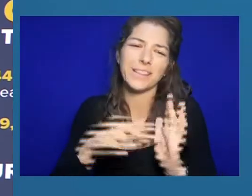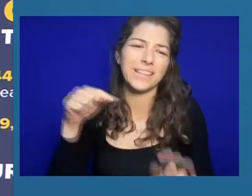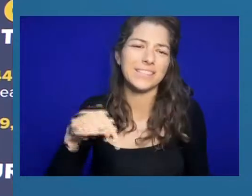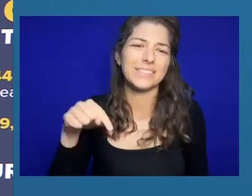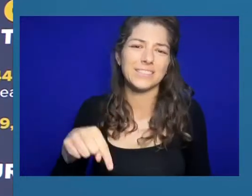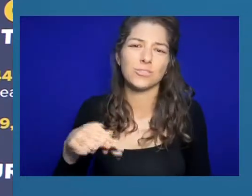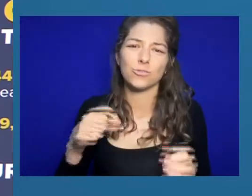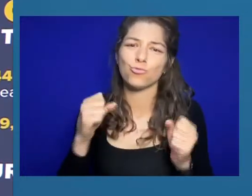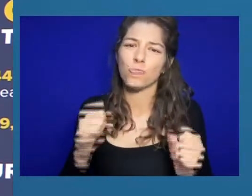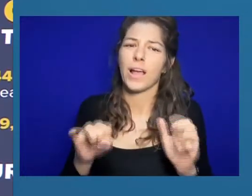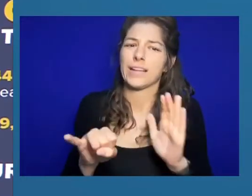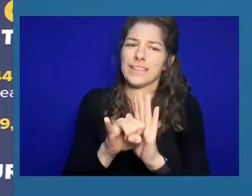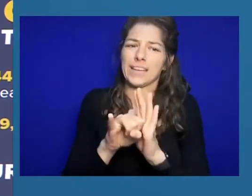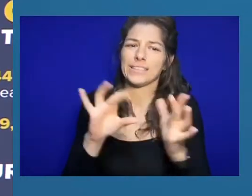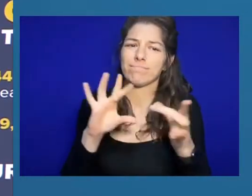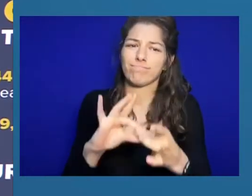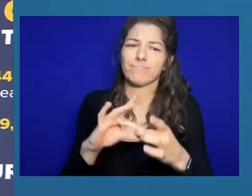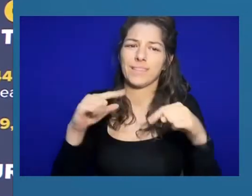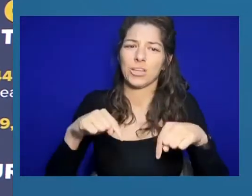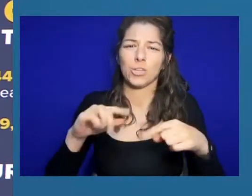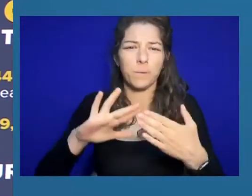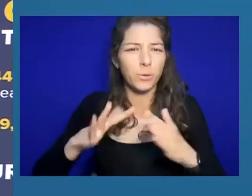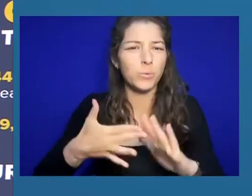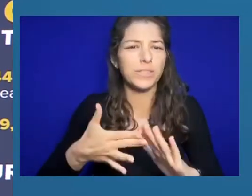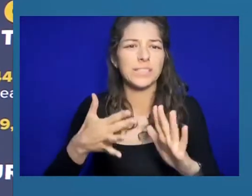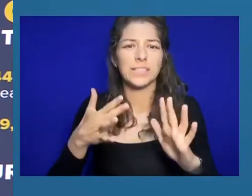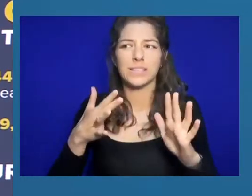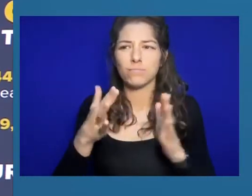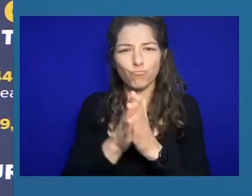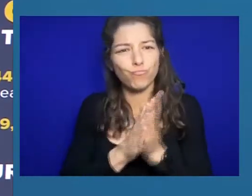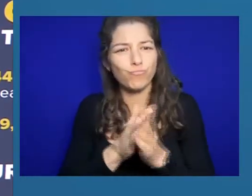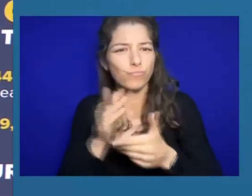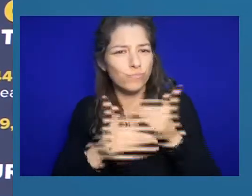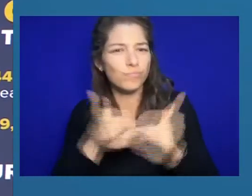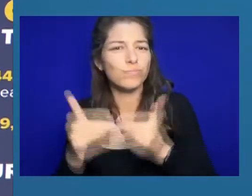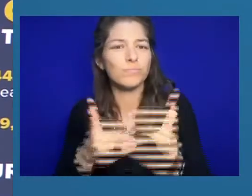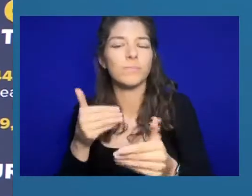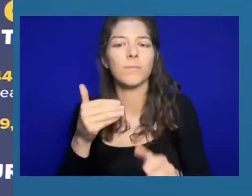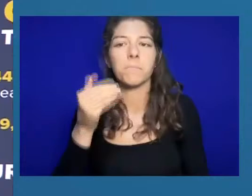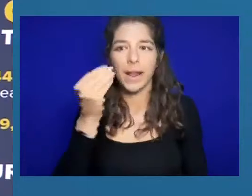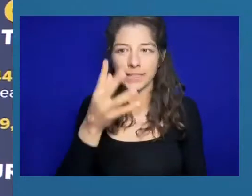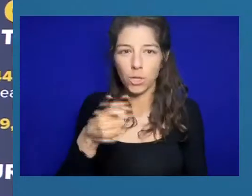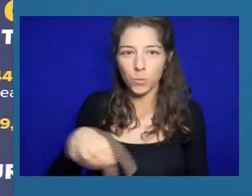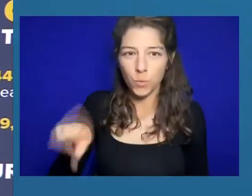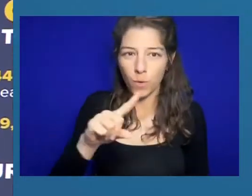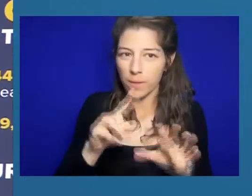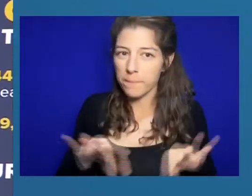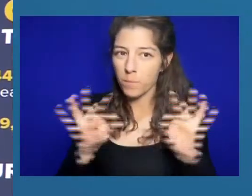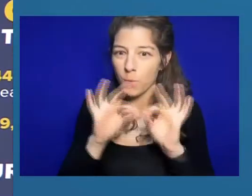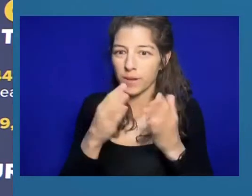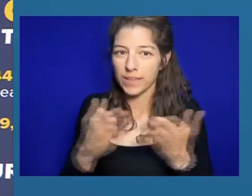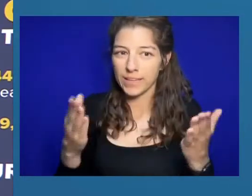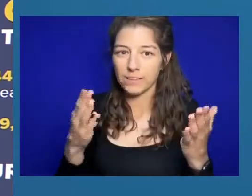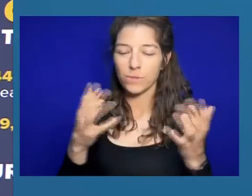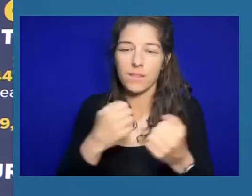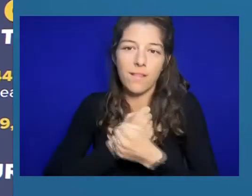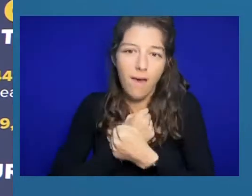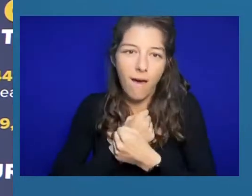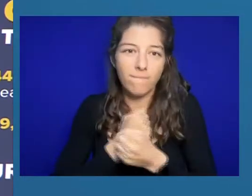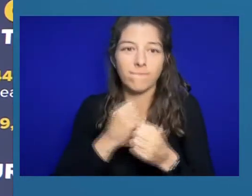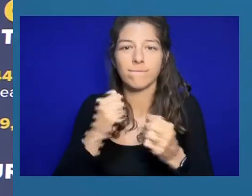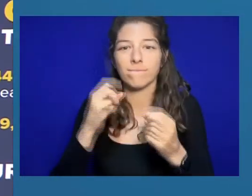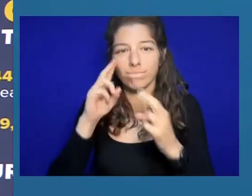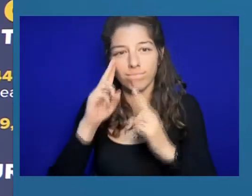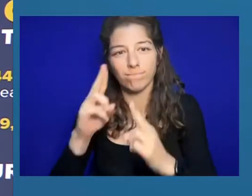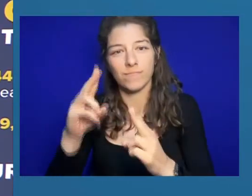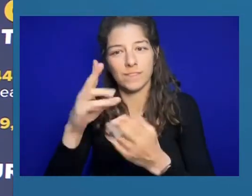identity here, a strong sense of community, a strong sense of momentum. But I tell you all this with great love and admiration for this part